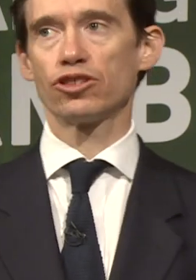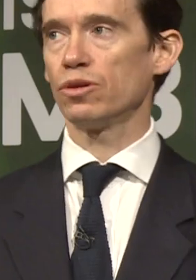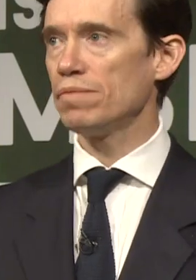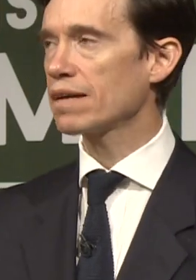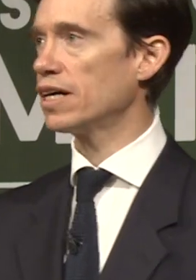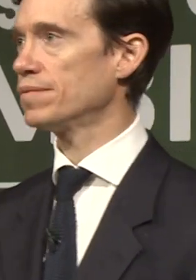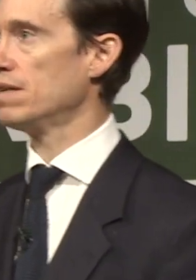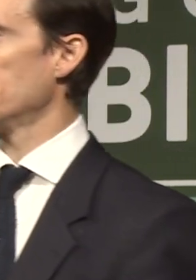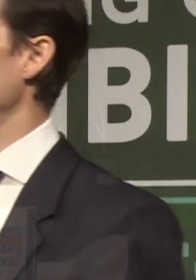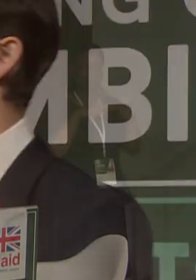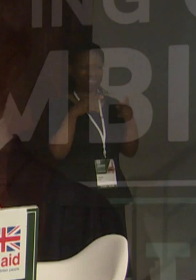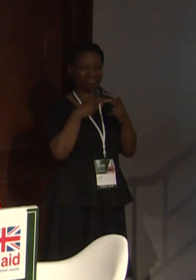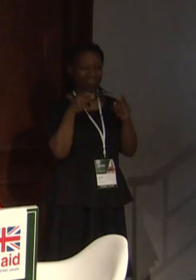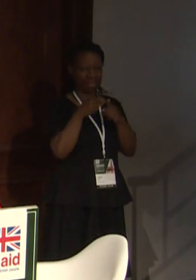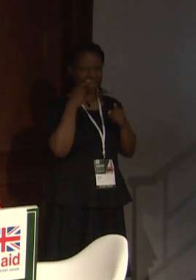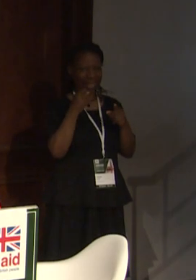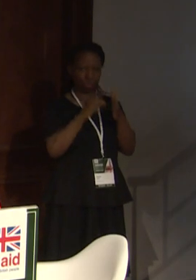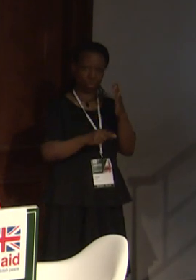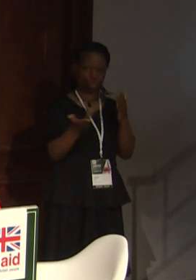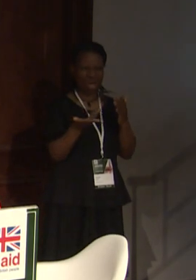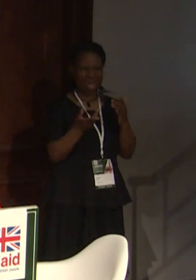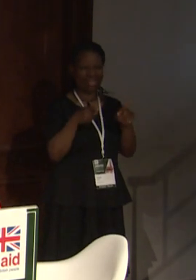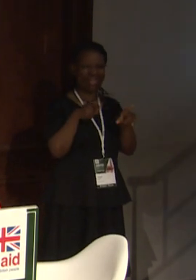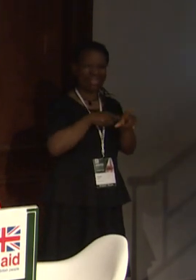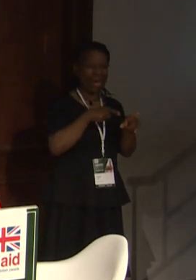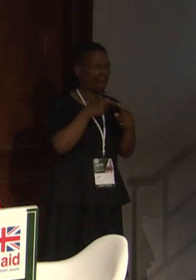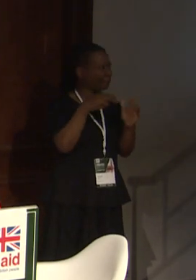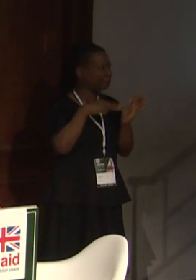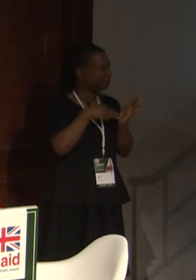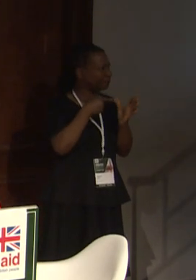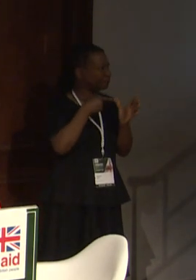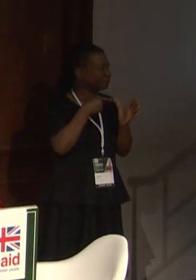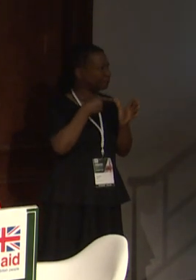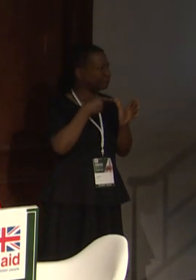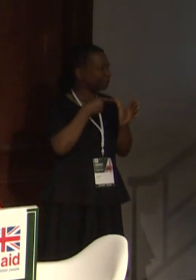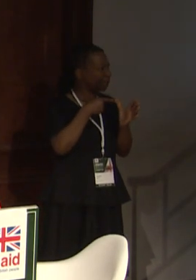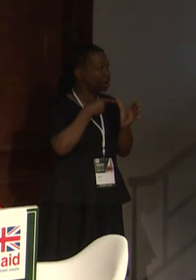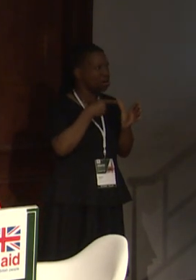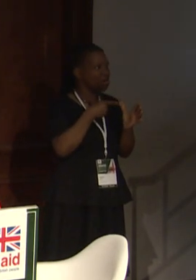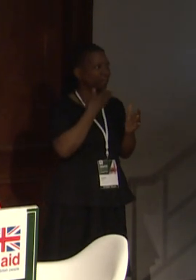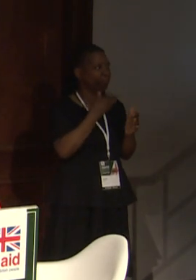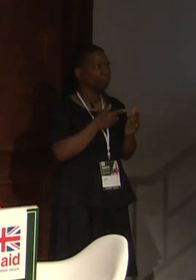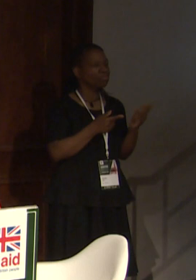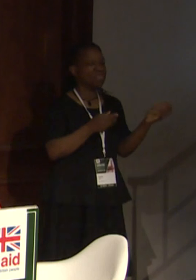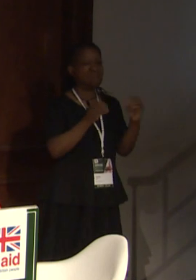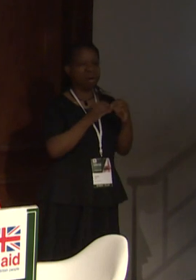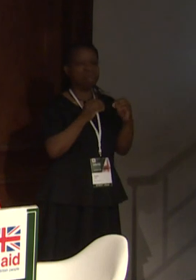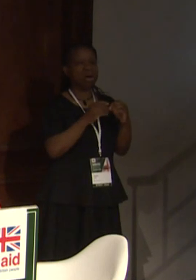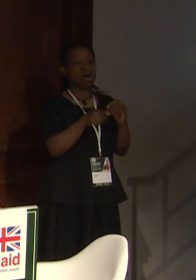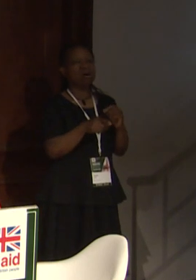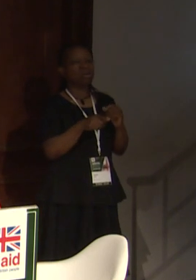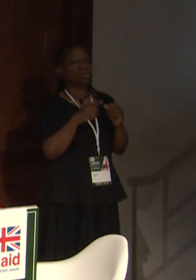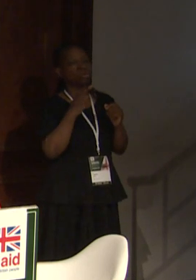might be able to do in Myanmar, in Burma. What we shouldn't be doing in somewhere like Myanmar is pretending that we can determine whether